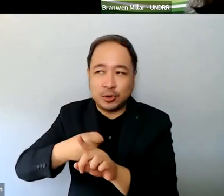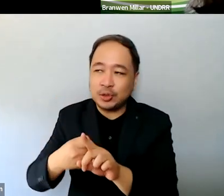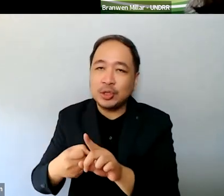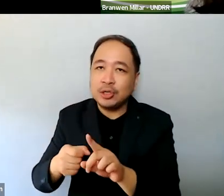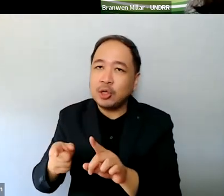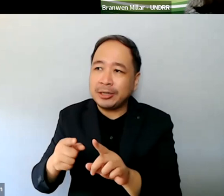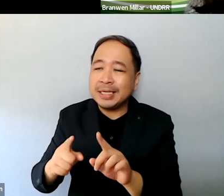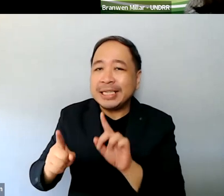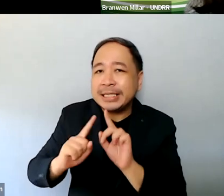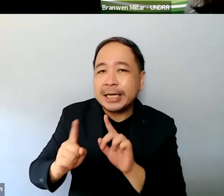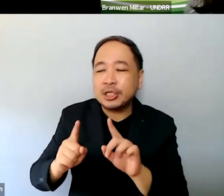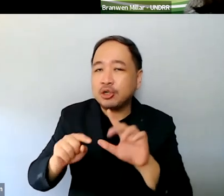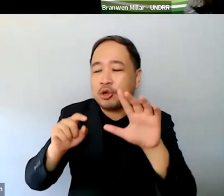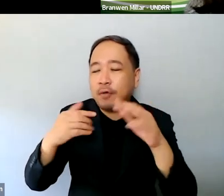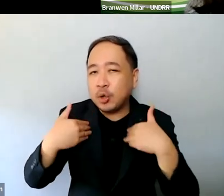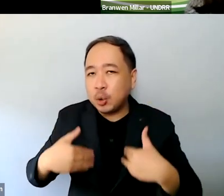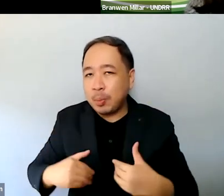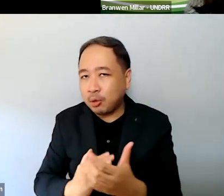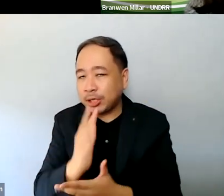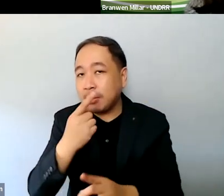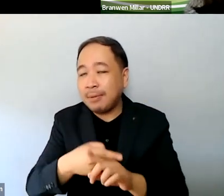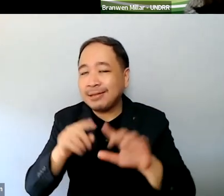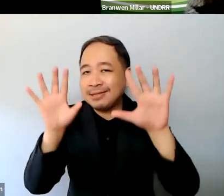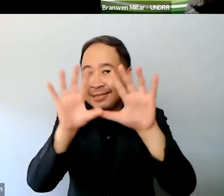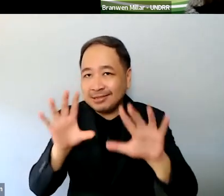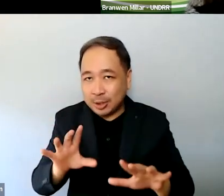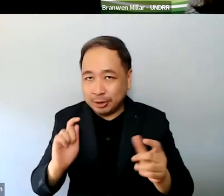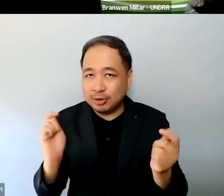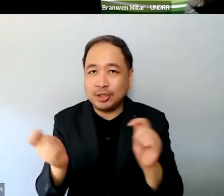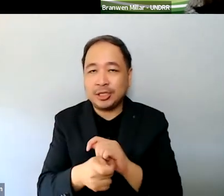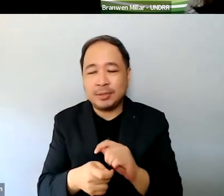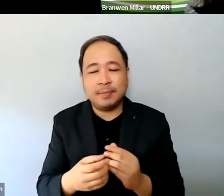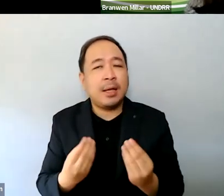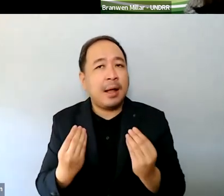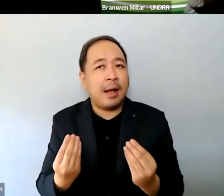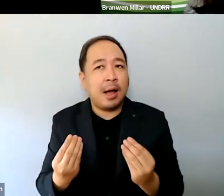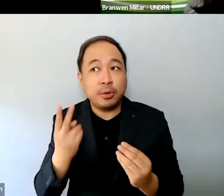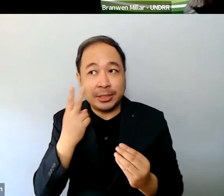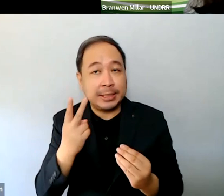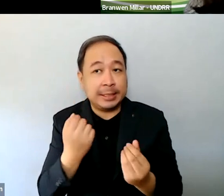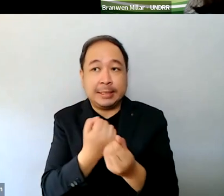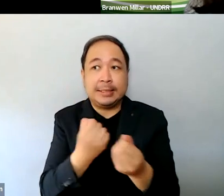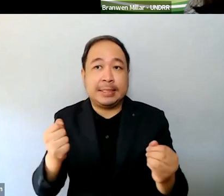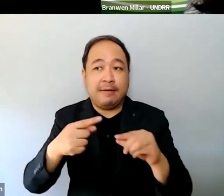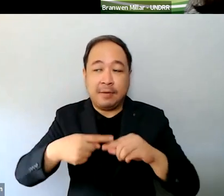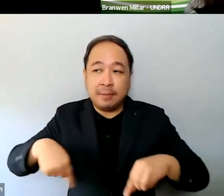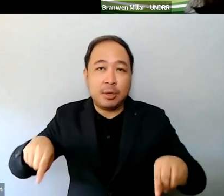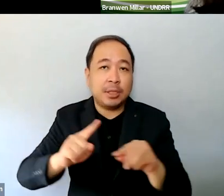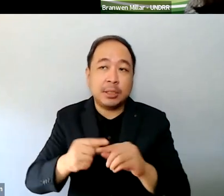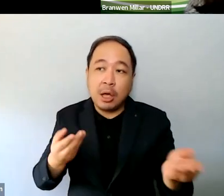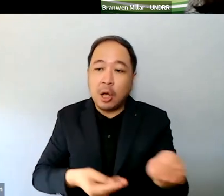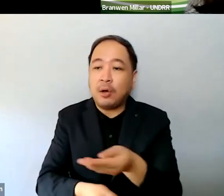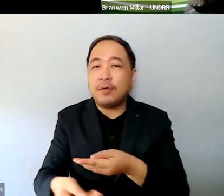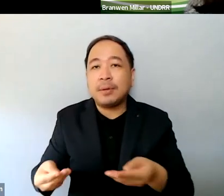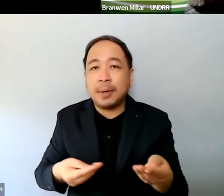and a criminalization, including people like Disha Ravi from our country, how we can look at creating more safe spaces for the discourse on climate change for youth.